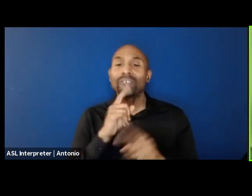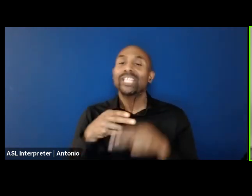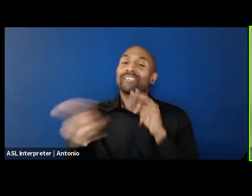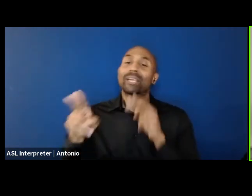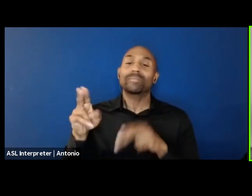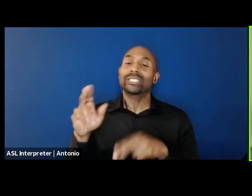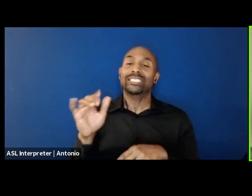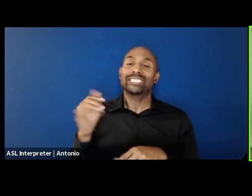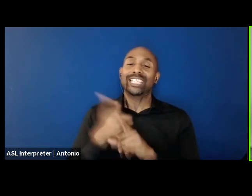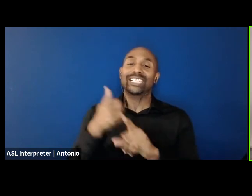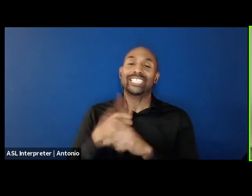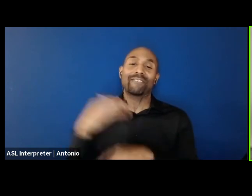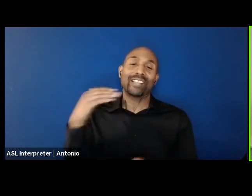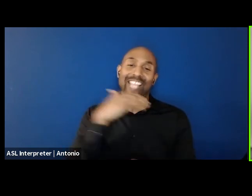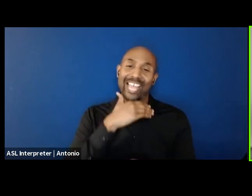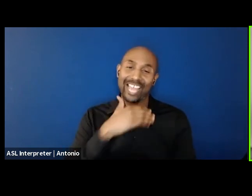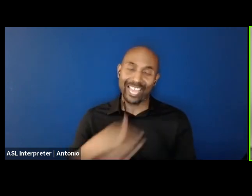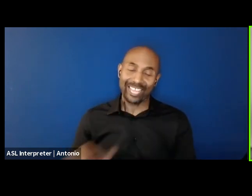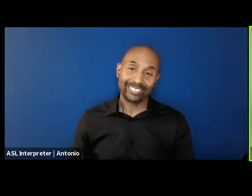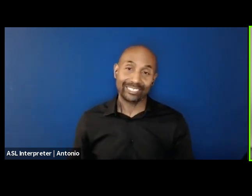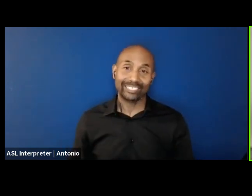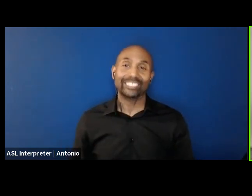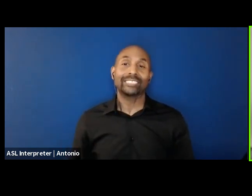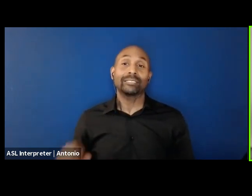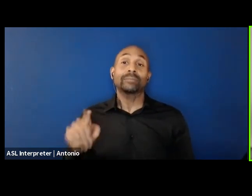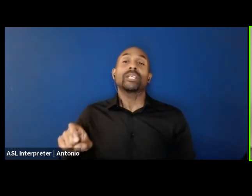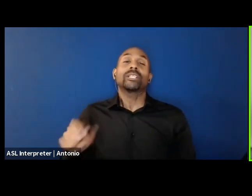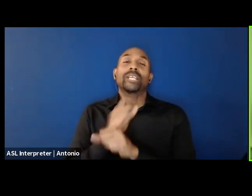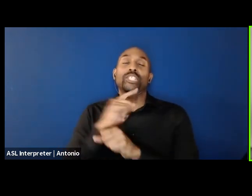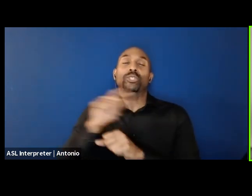Another way of saying, as I had at some point,